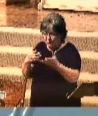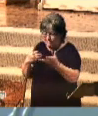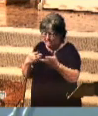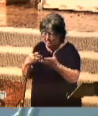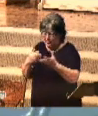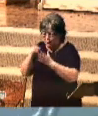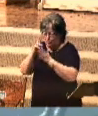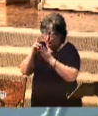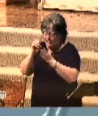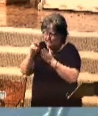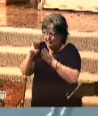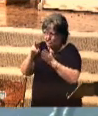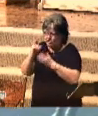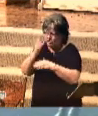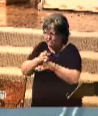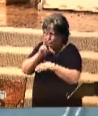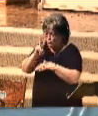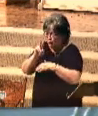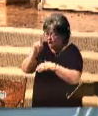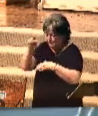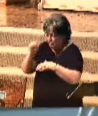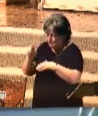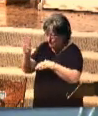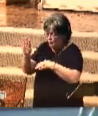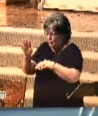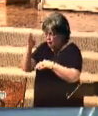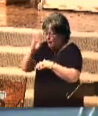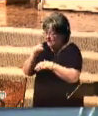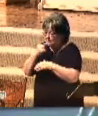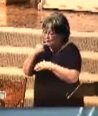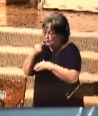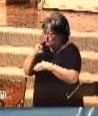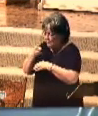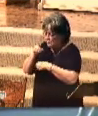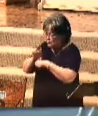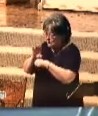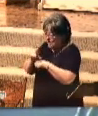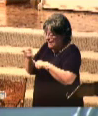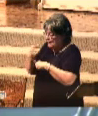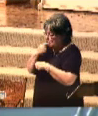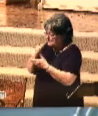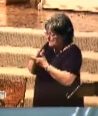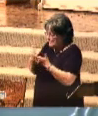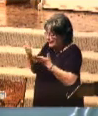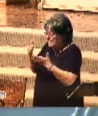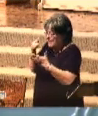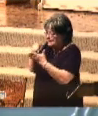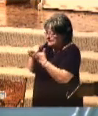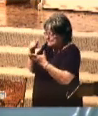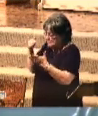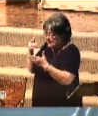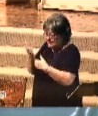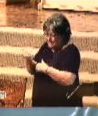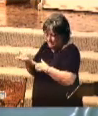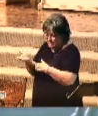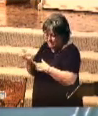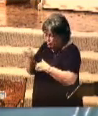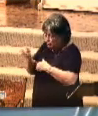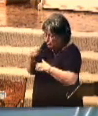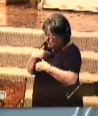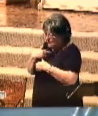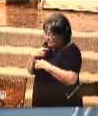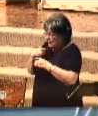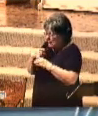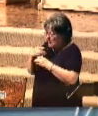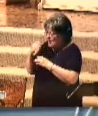chapter 2 and verse 4, God spoke to the church at Ephesus. And He said, nevertheless, I have somewhat against thee, that ye have